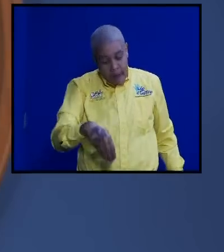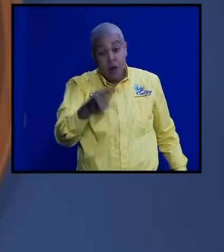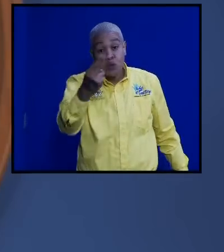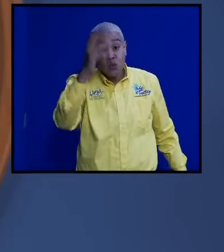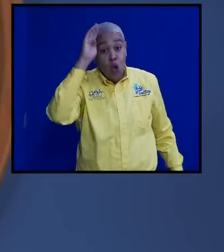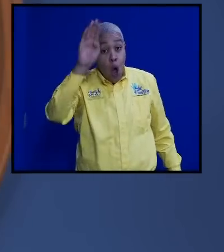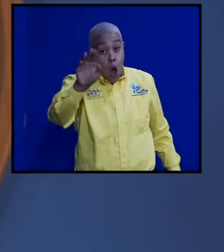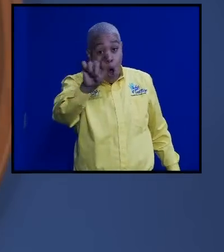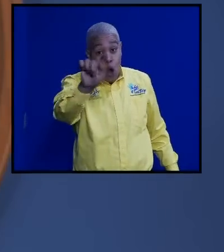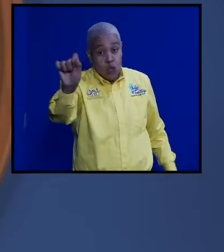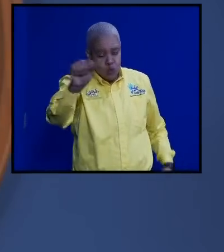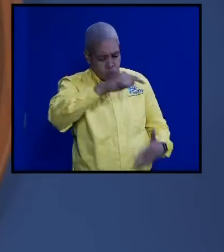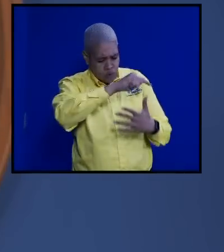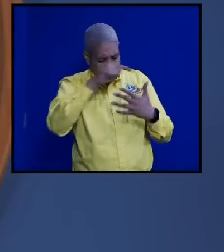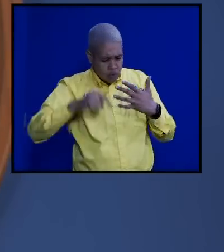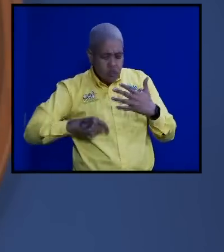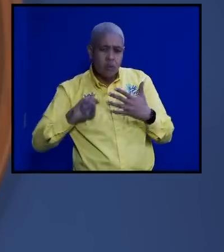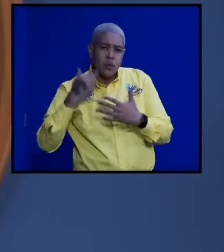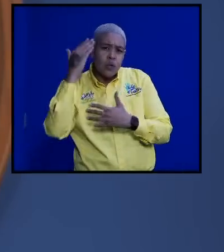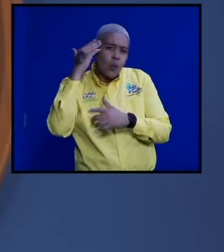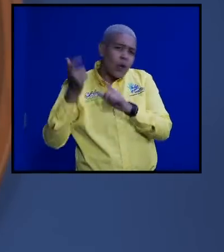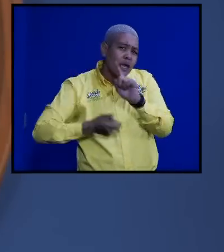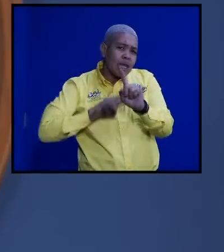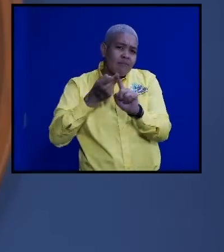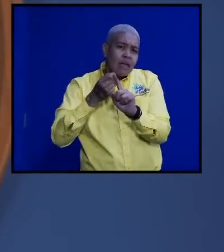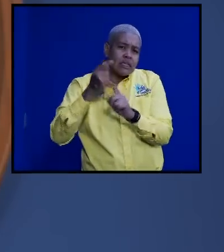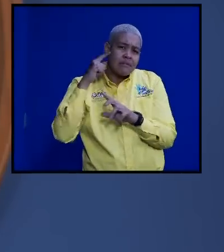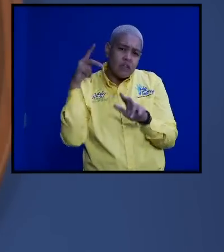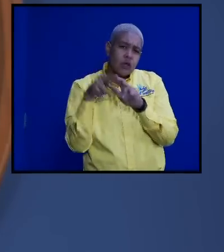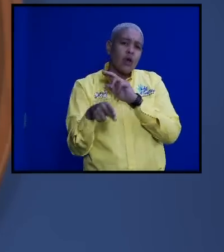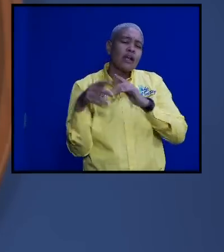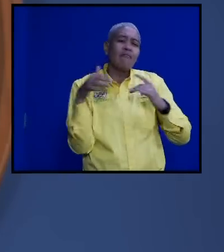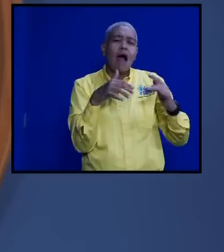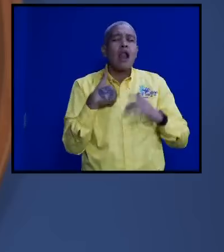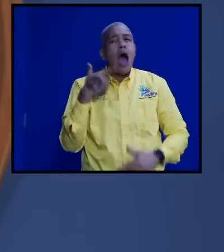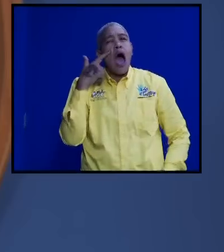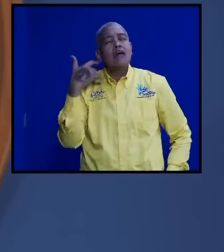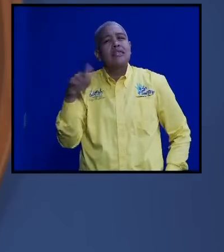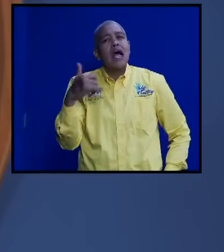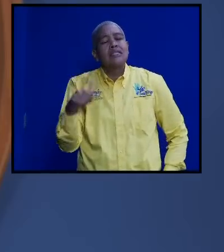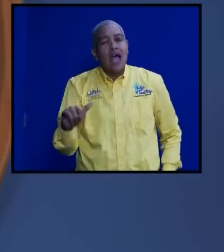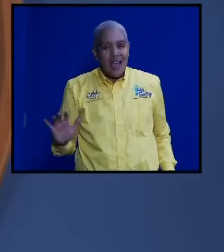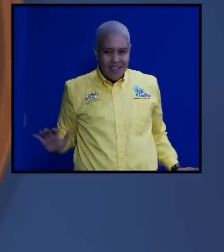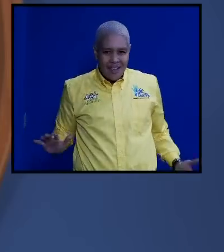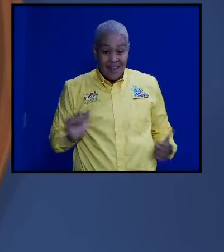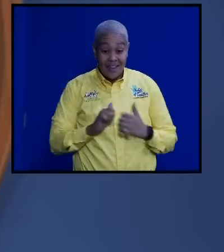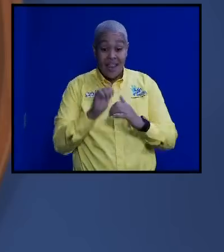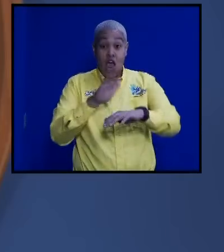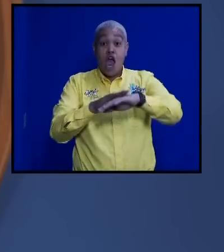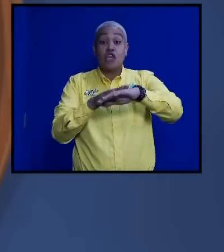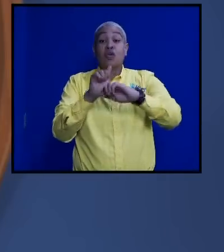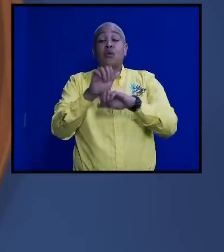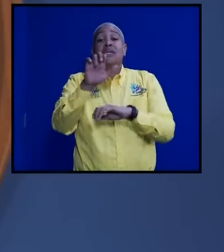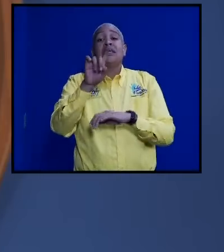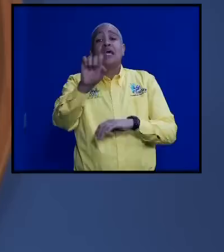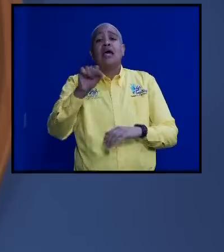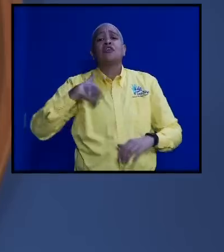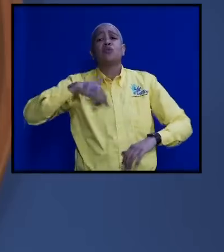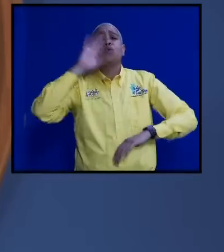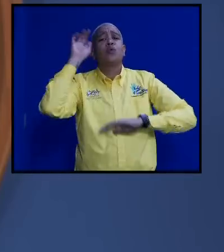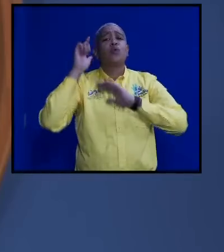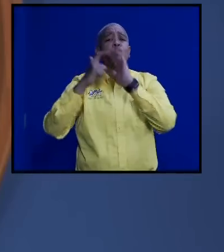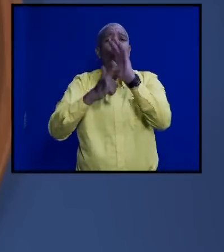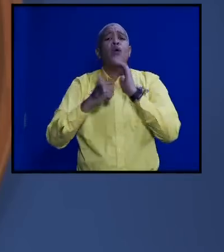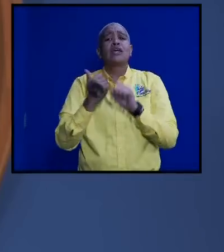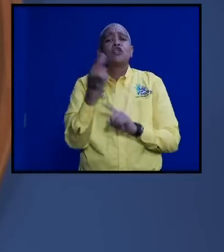we know are effective in curbing the violence we continue to see. Therefore, in consultation with the CDS, we requested